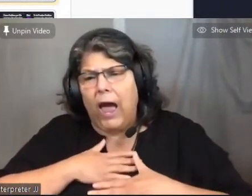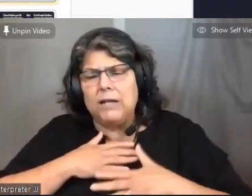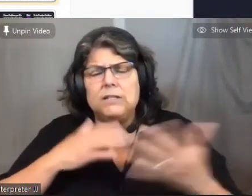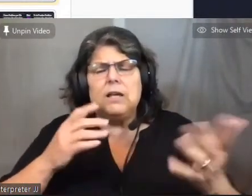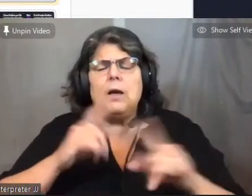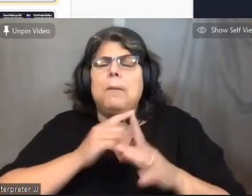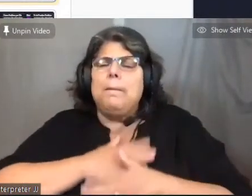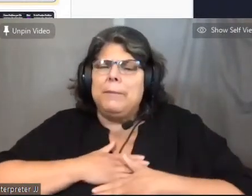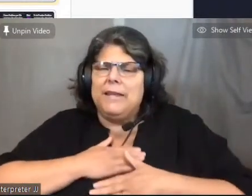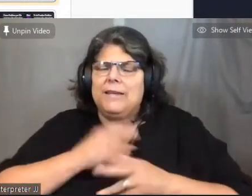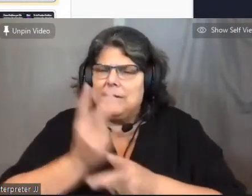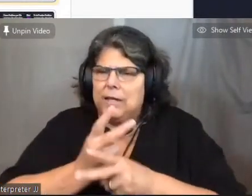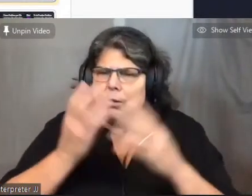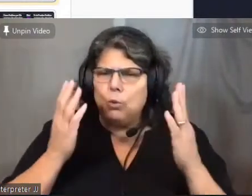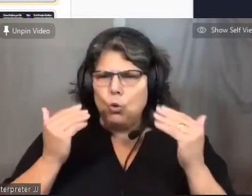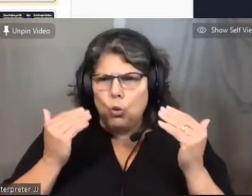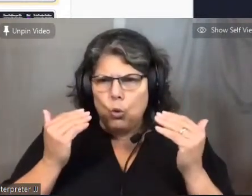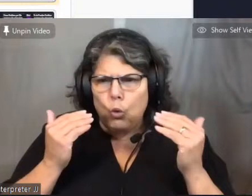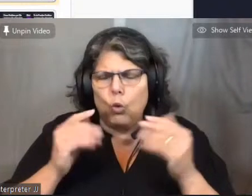cool. Let's